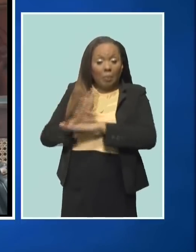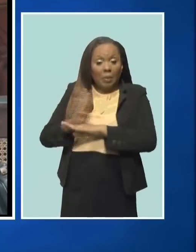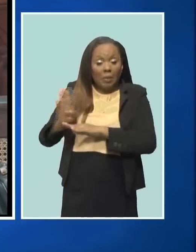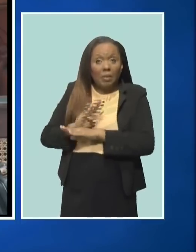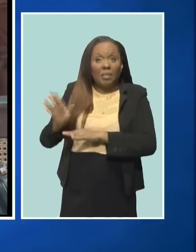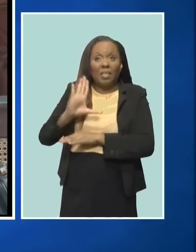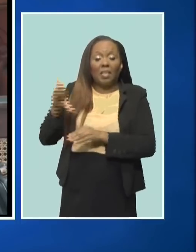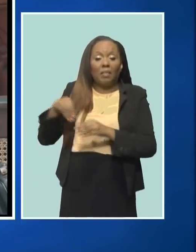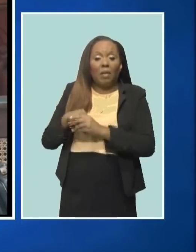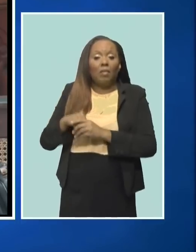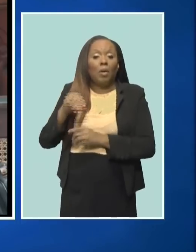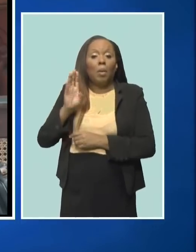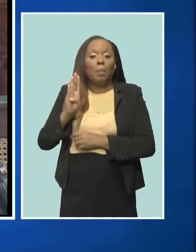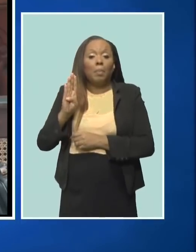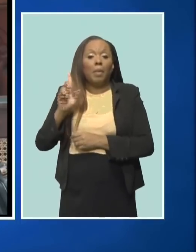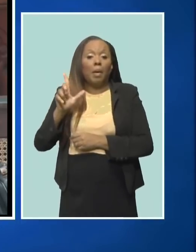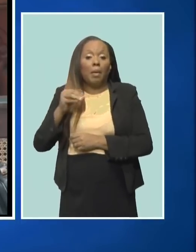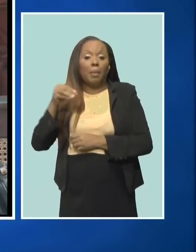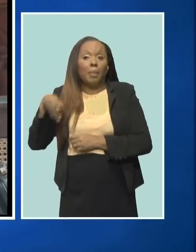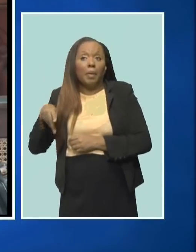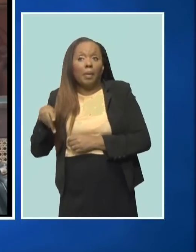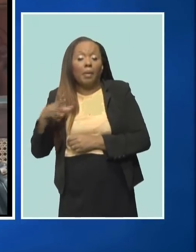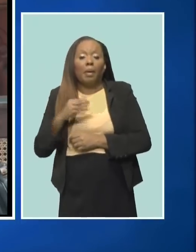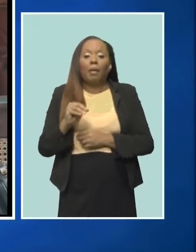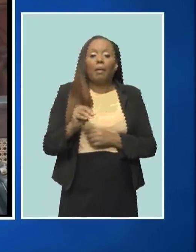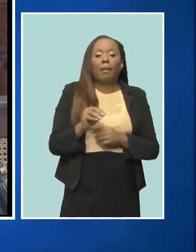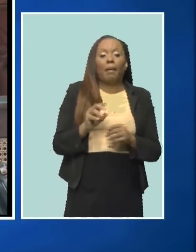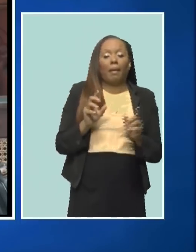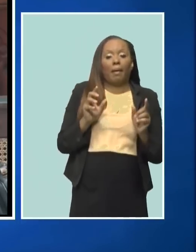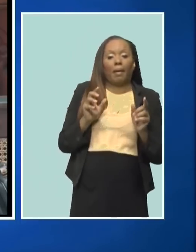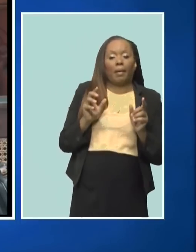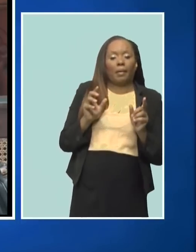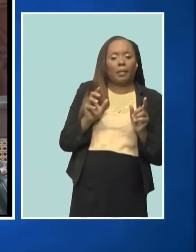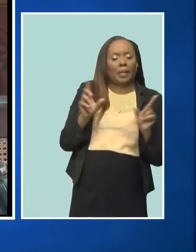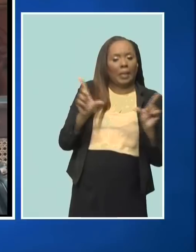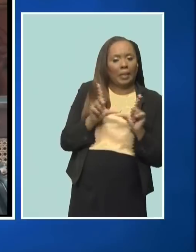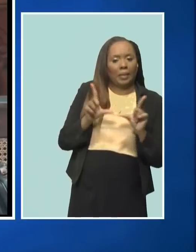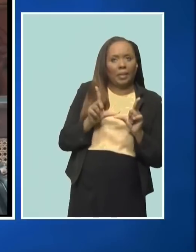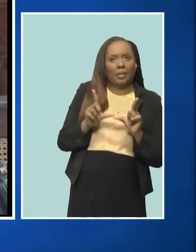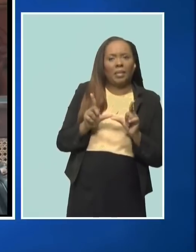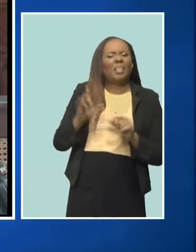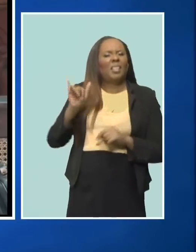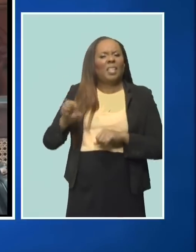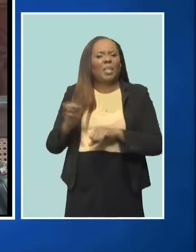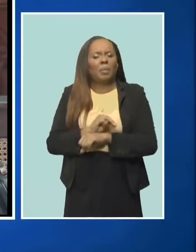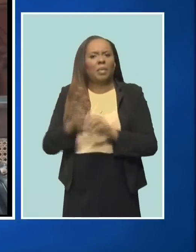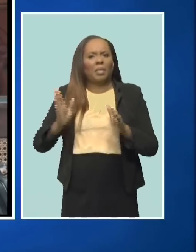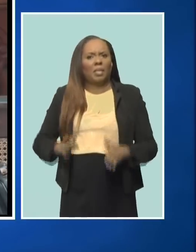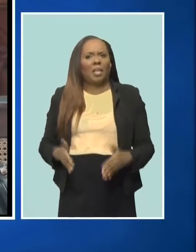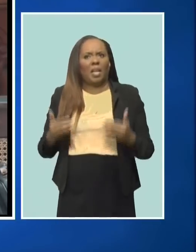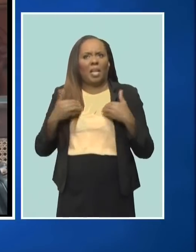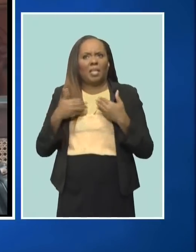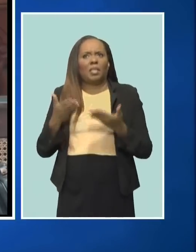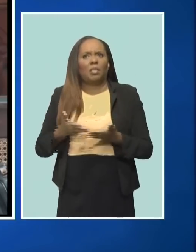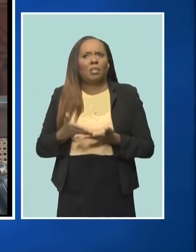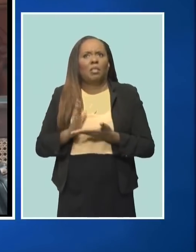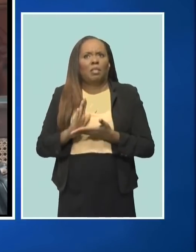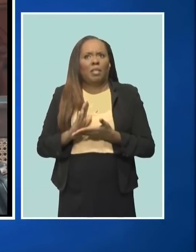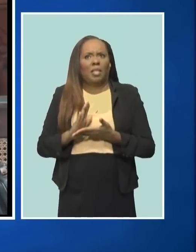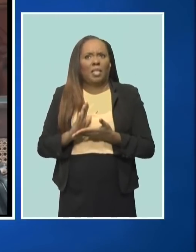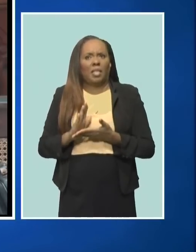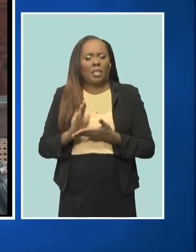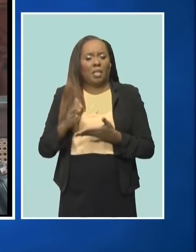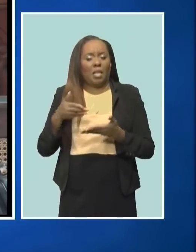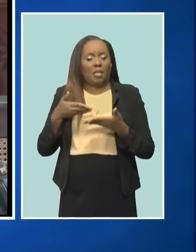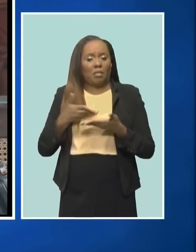involving light and power and licensees is given the right to determine a dispute. You all close down